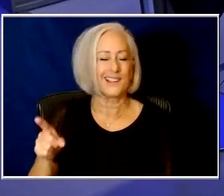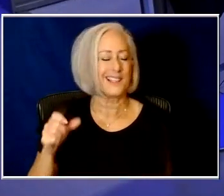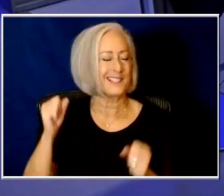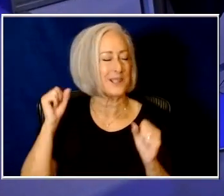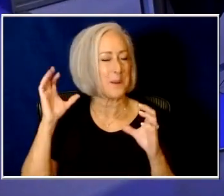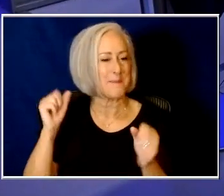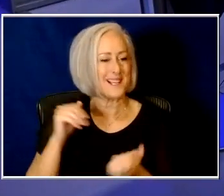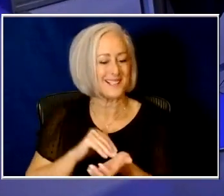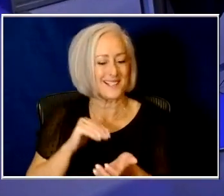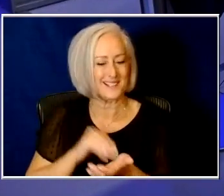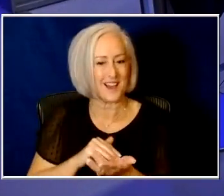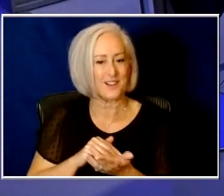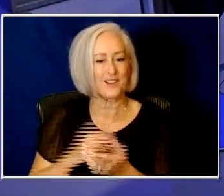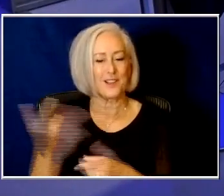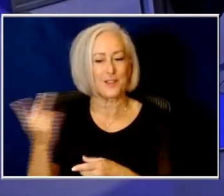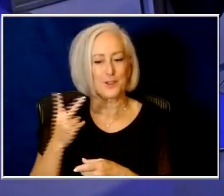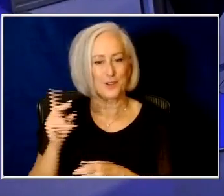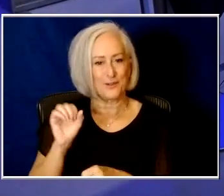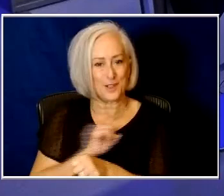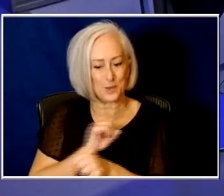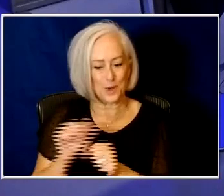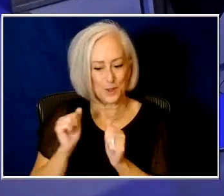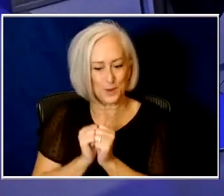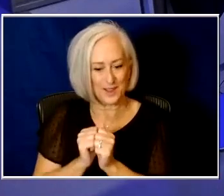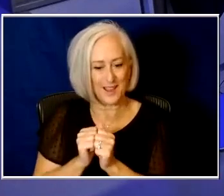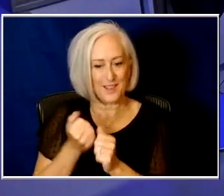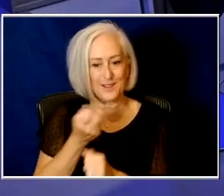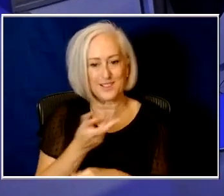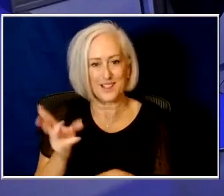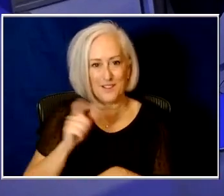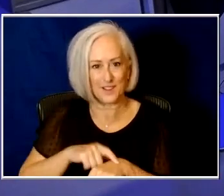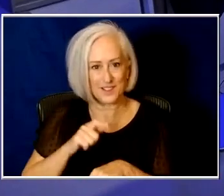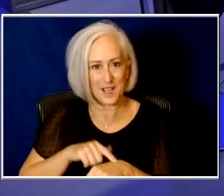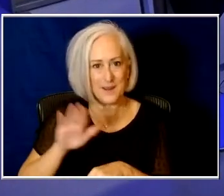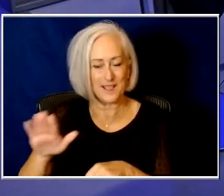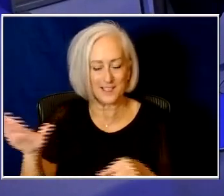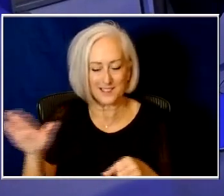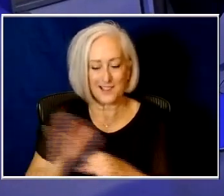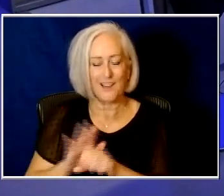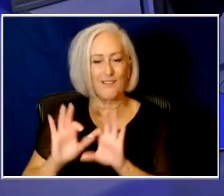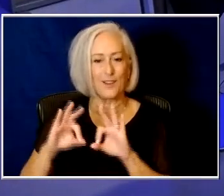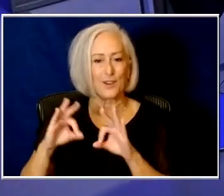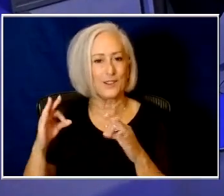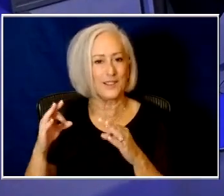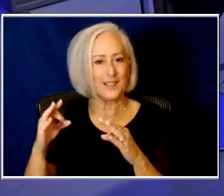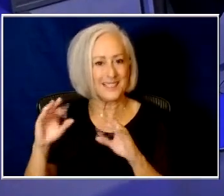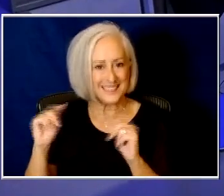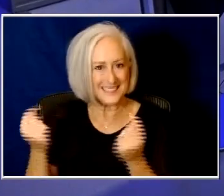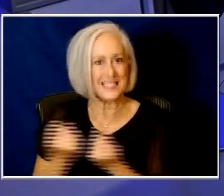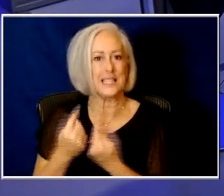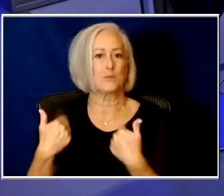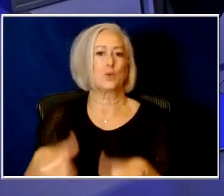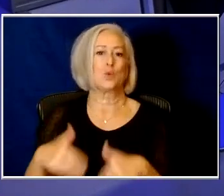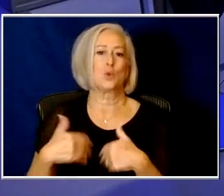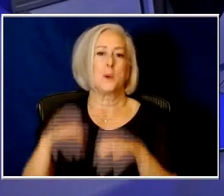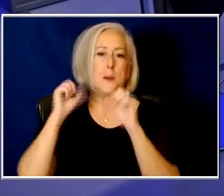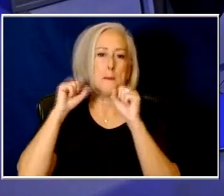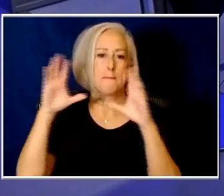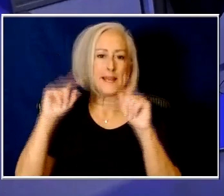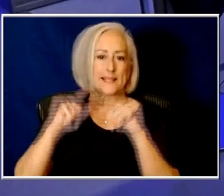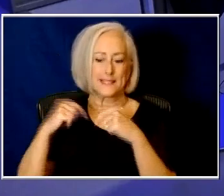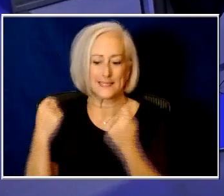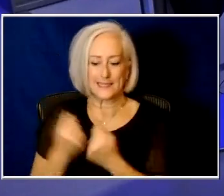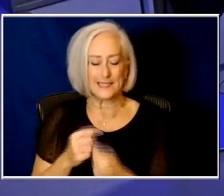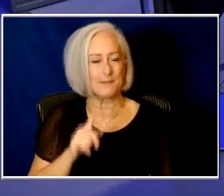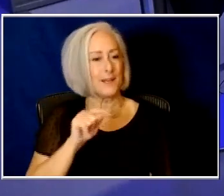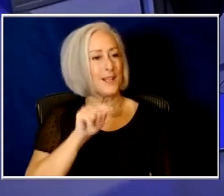multiple times. He does a great job. He and the whole BMT team, Dr. McGurk and everyone, that team. Oh my gosh, what an amazing, amazing team of folks. And Tricia, you're part